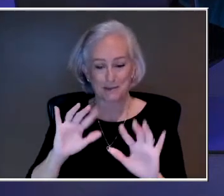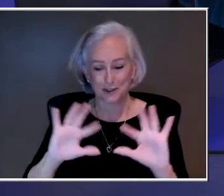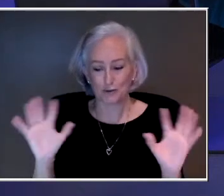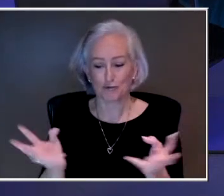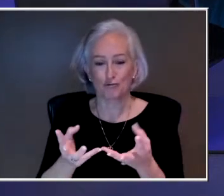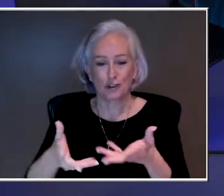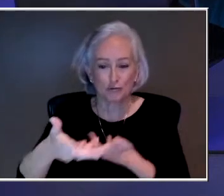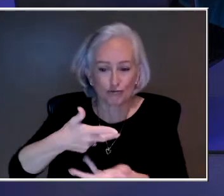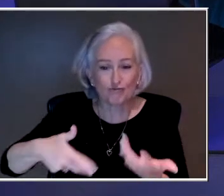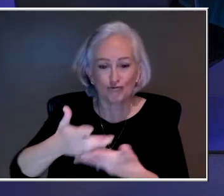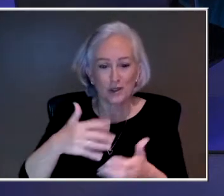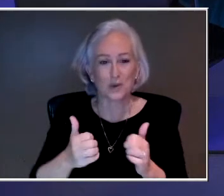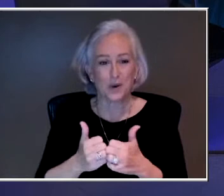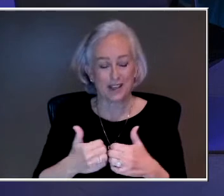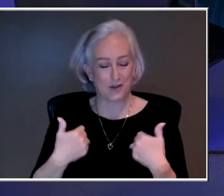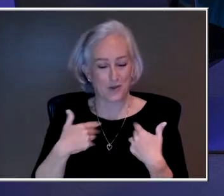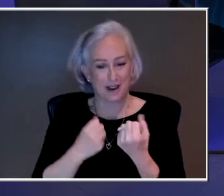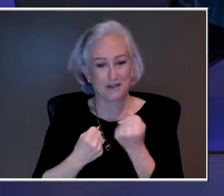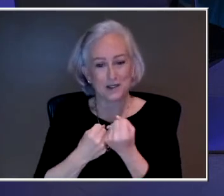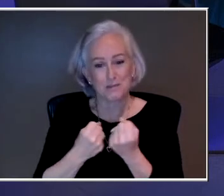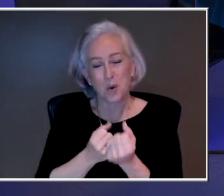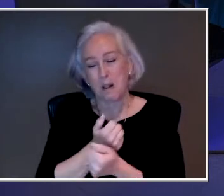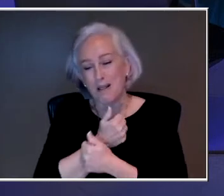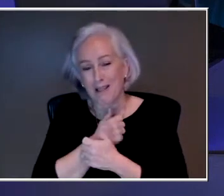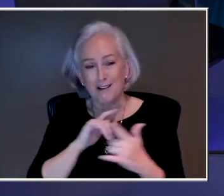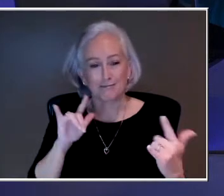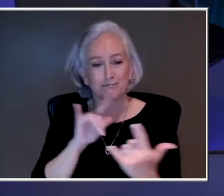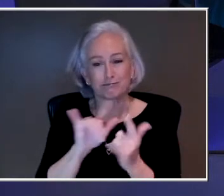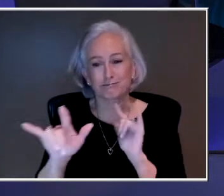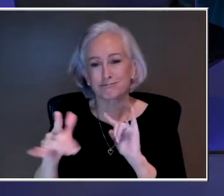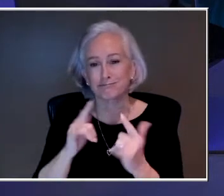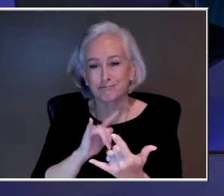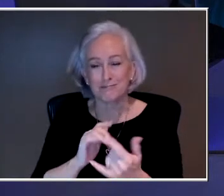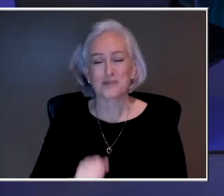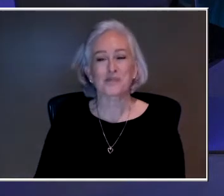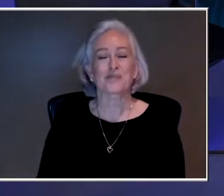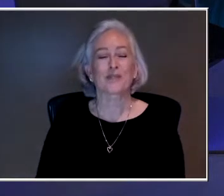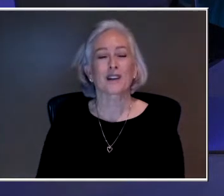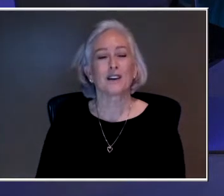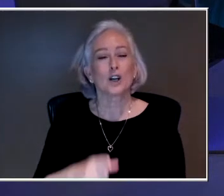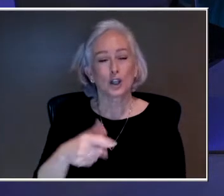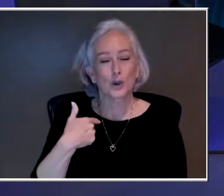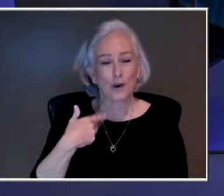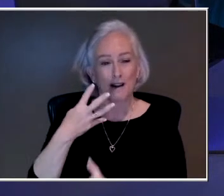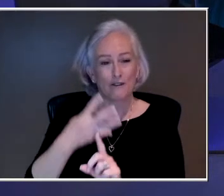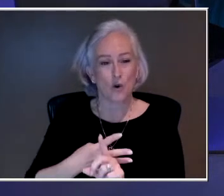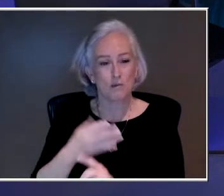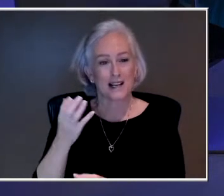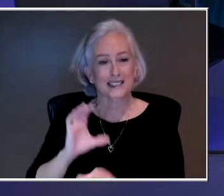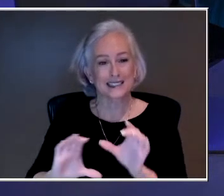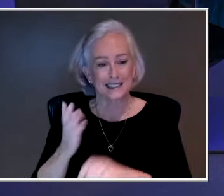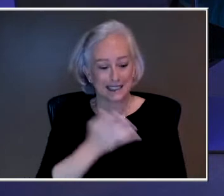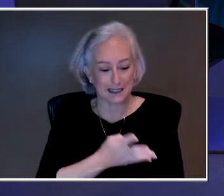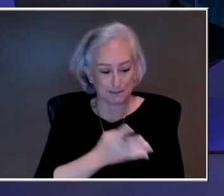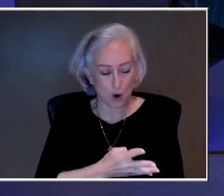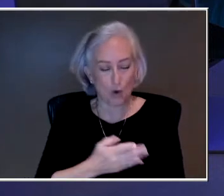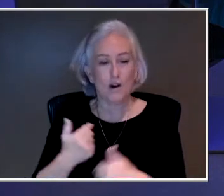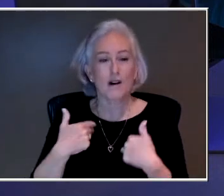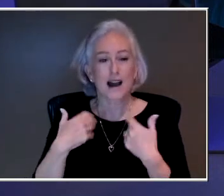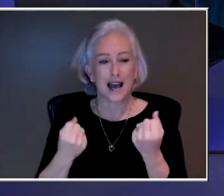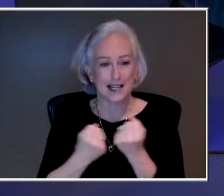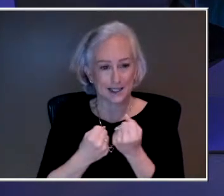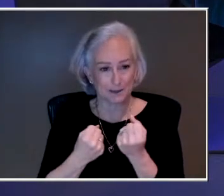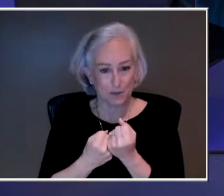that support and love surrounding you. You went through 4 months of chemo. You had that support. You